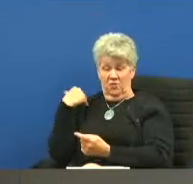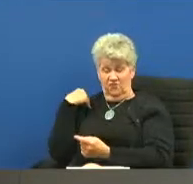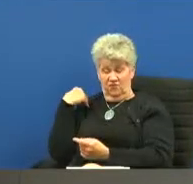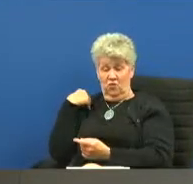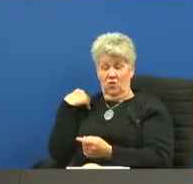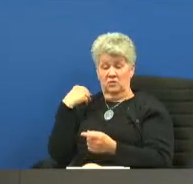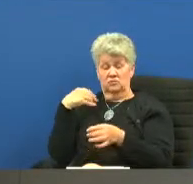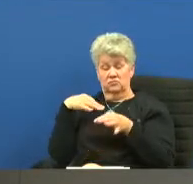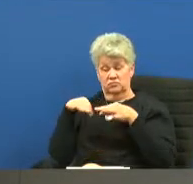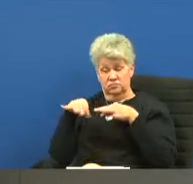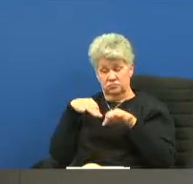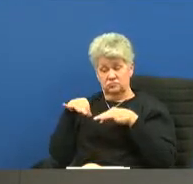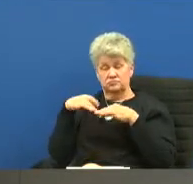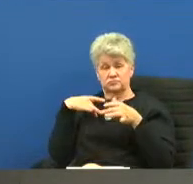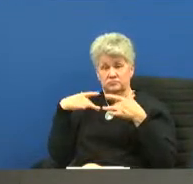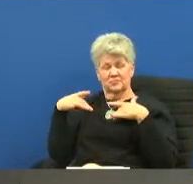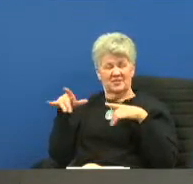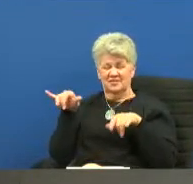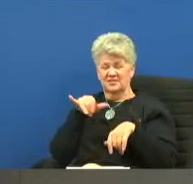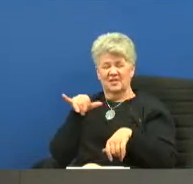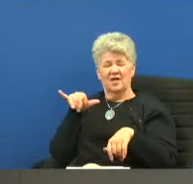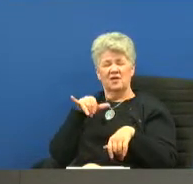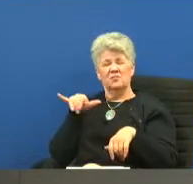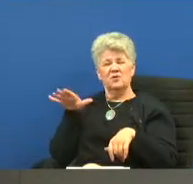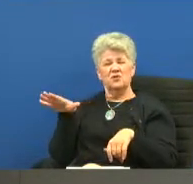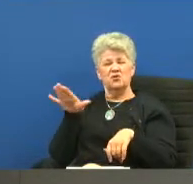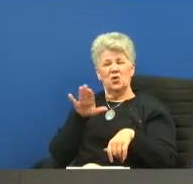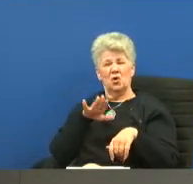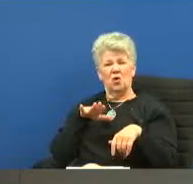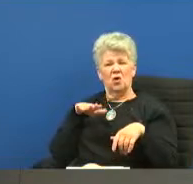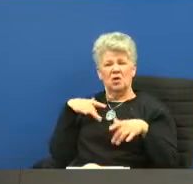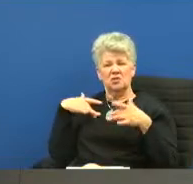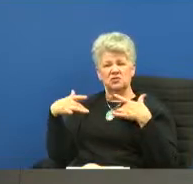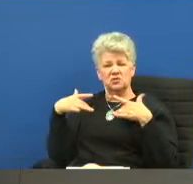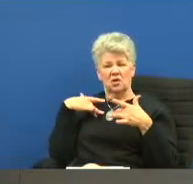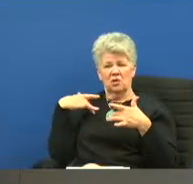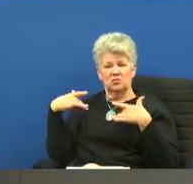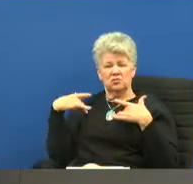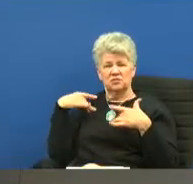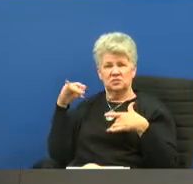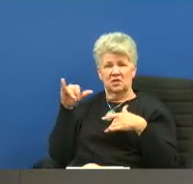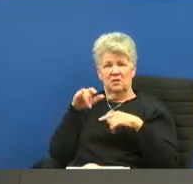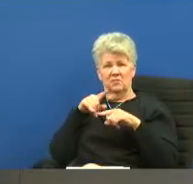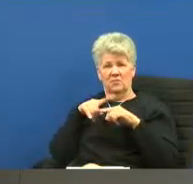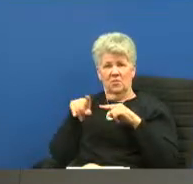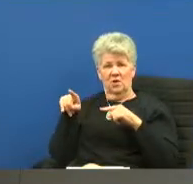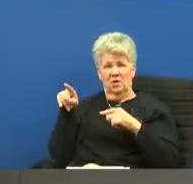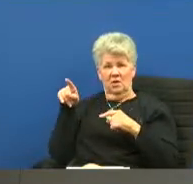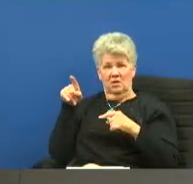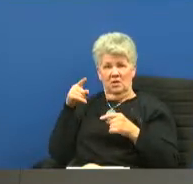these concerns, same concerns that you voiced here today. But these